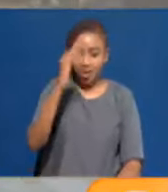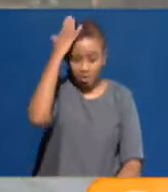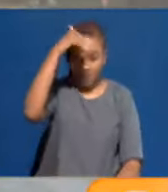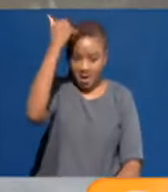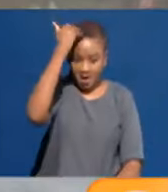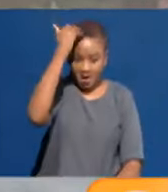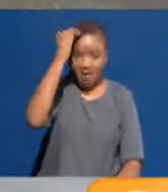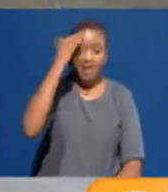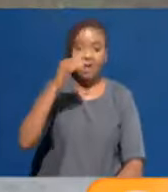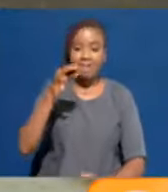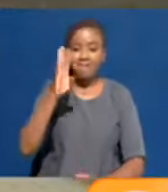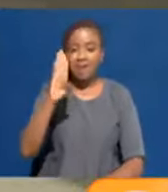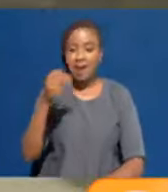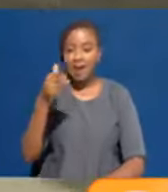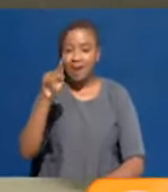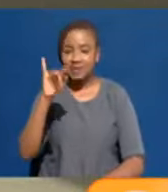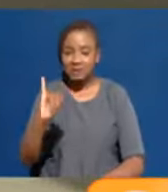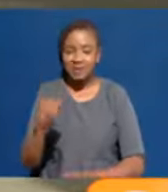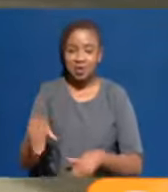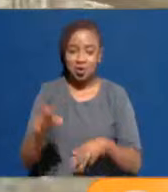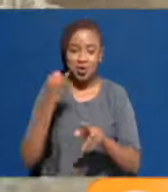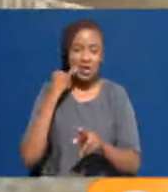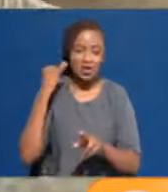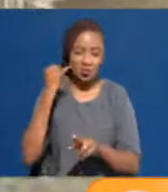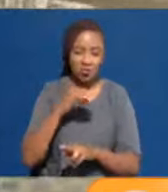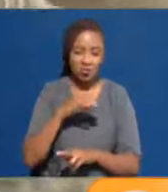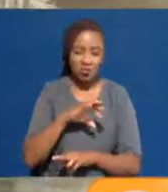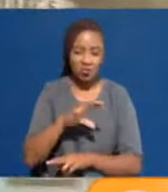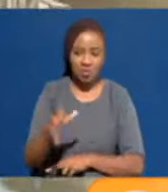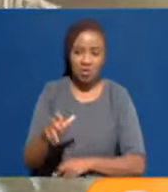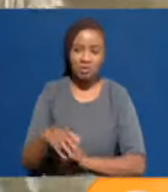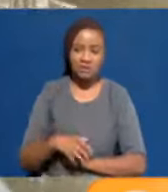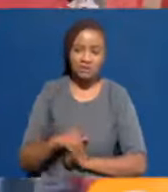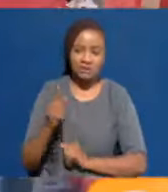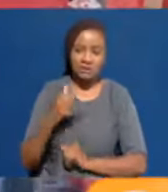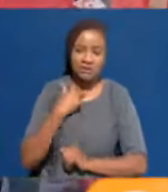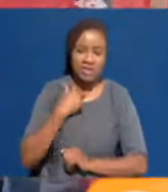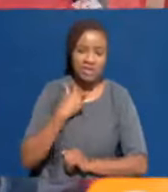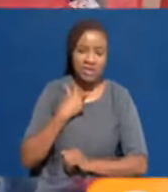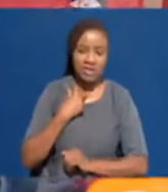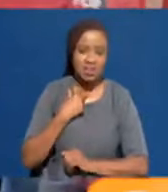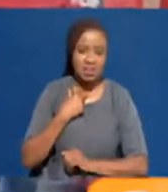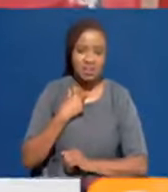Turkana County was flooded, bringing businesses within the town to a standstill.